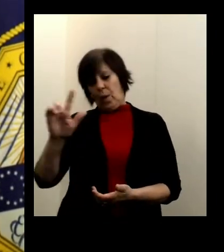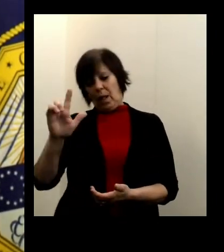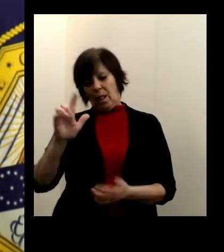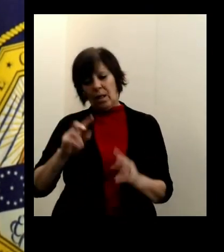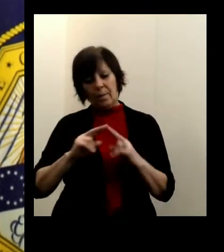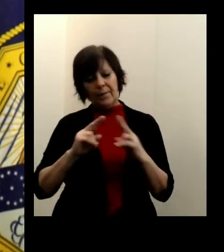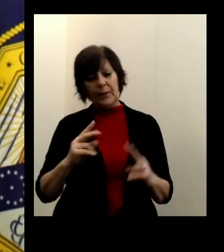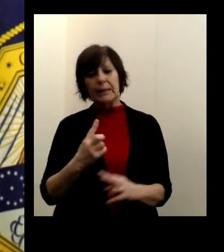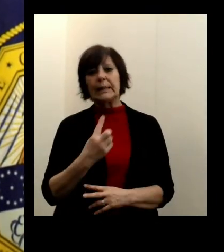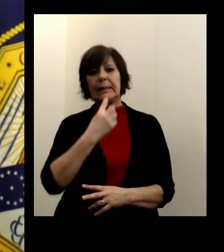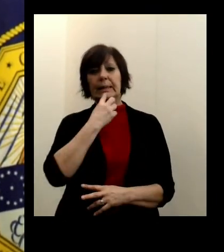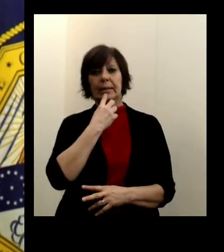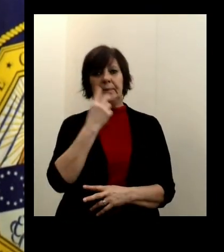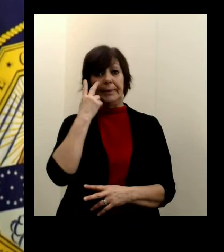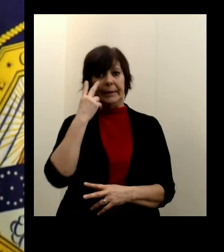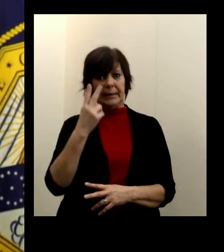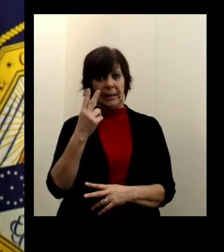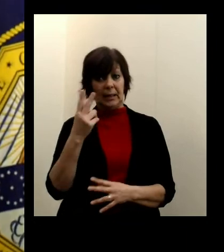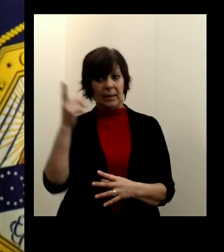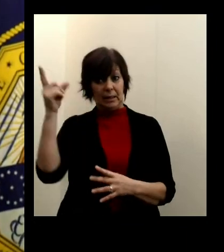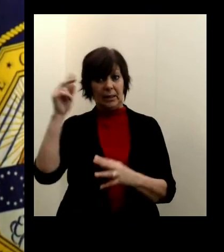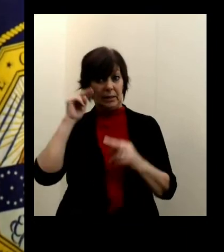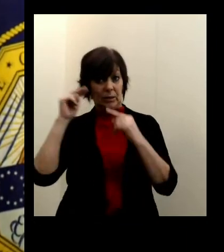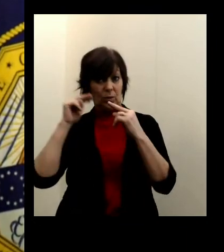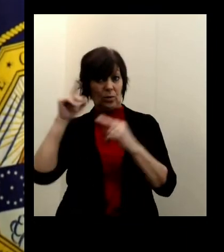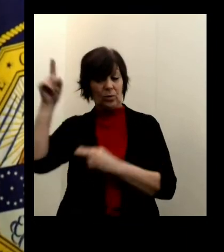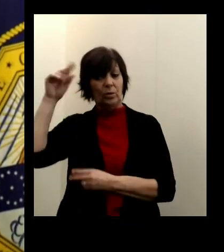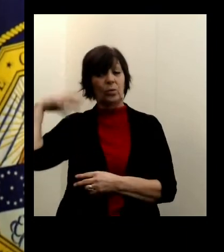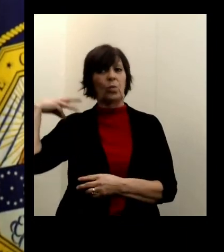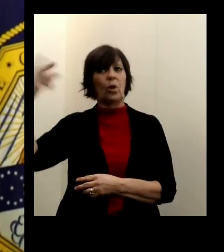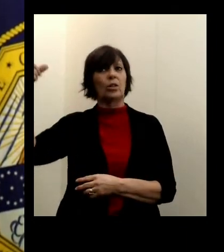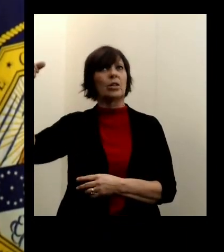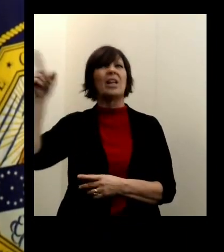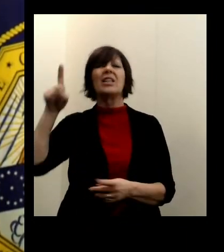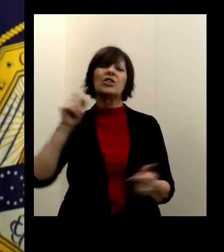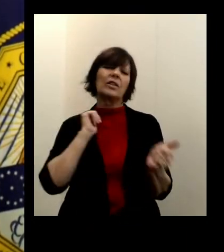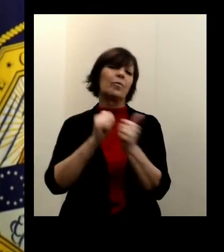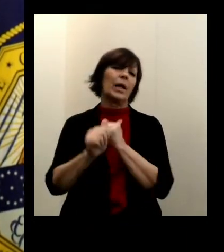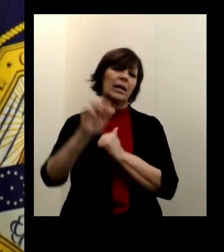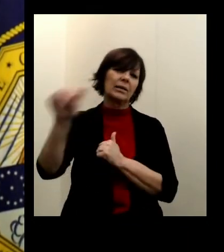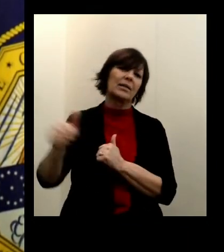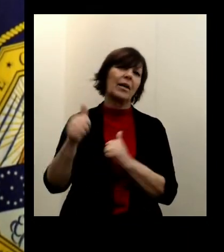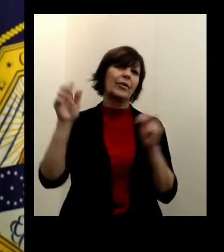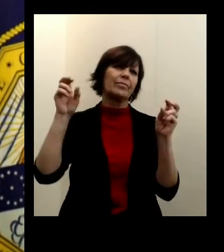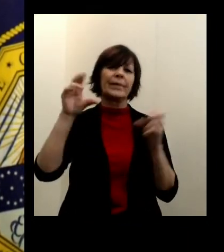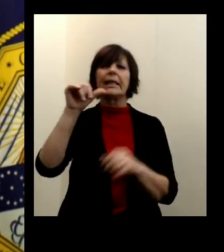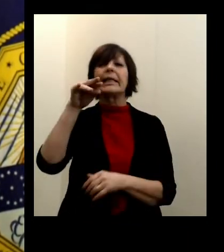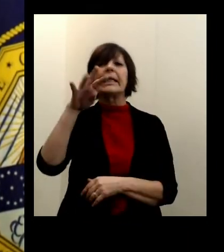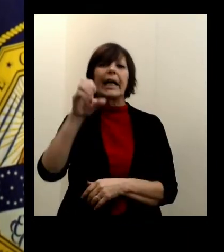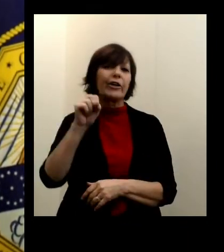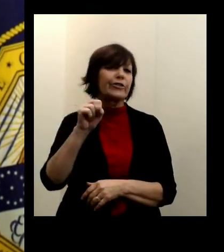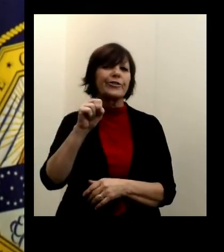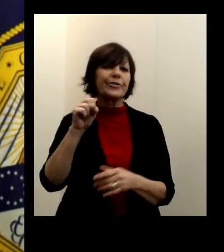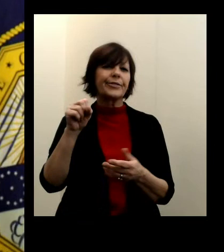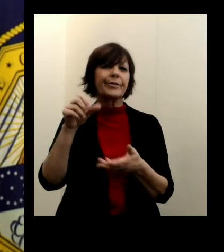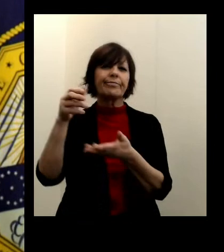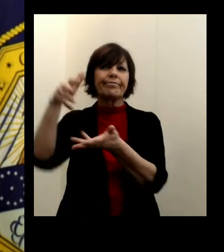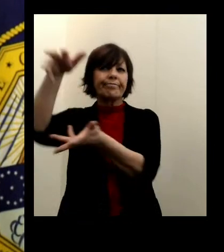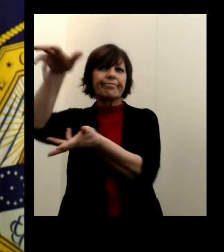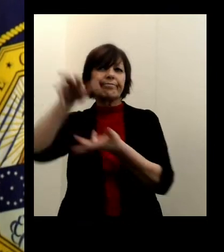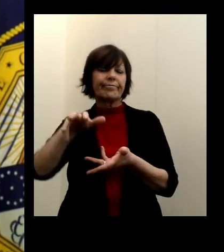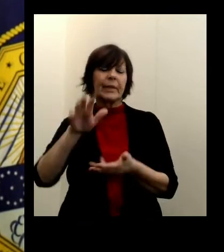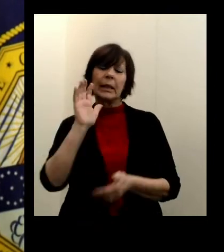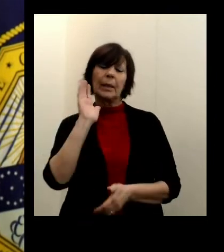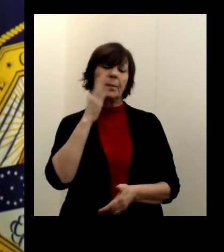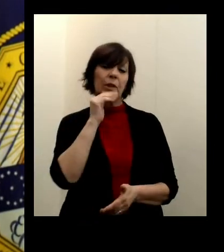the direction that the negotiations have gone in Washington. They should have passed another care package, so to speak, months ago. It appears they will not